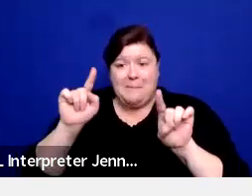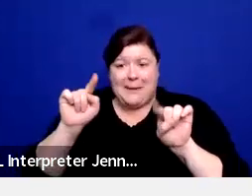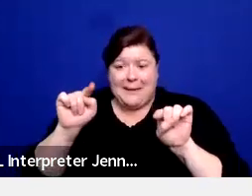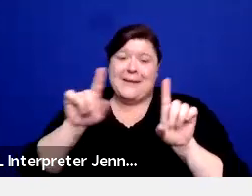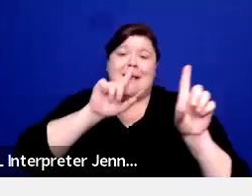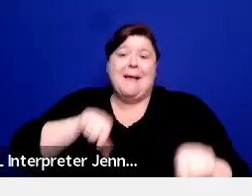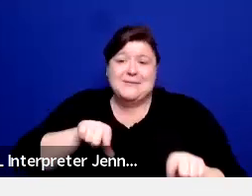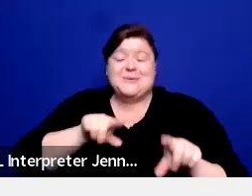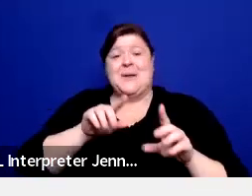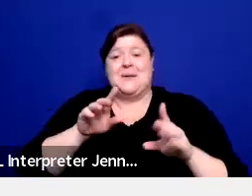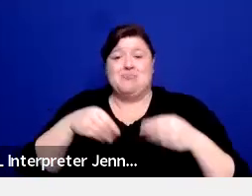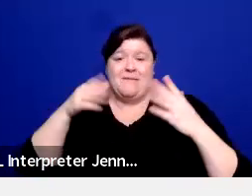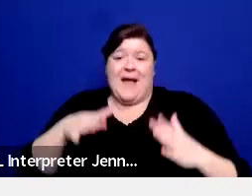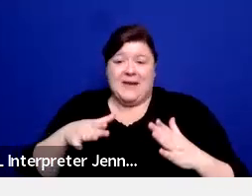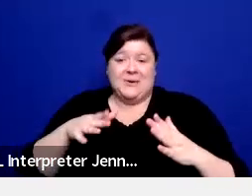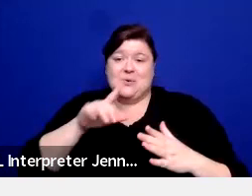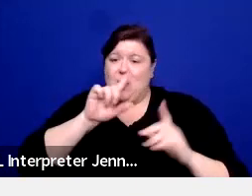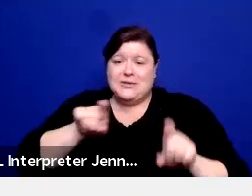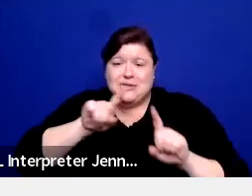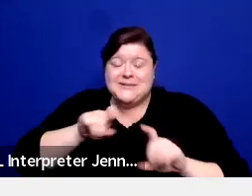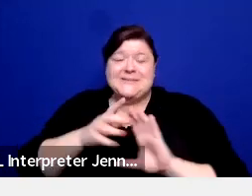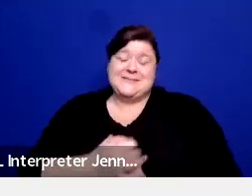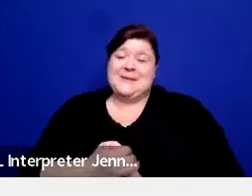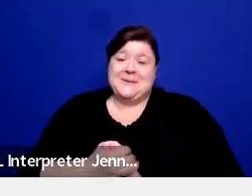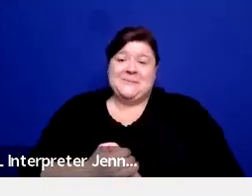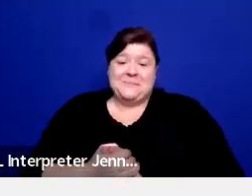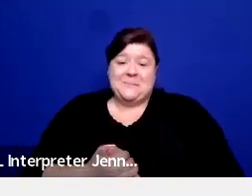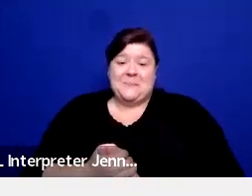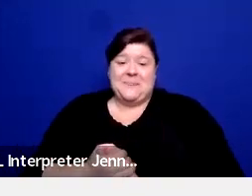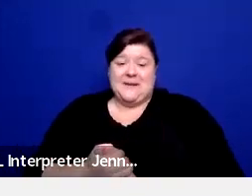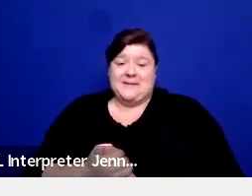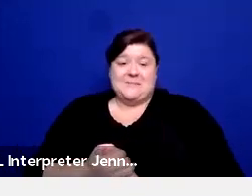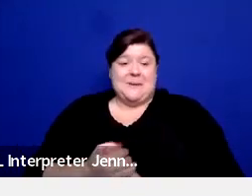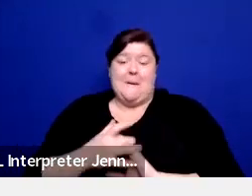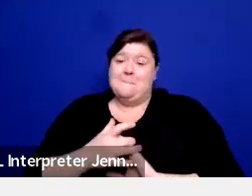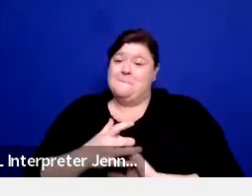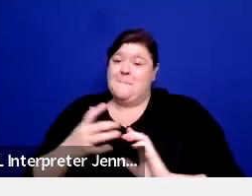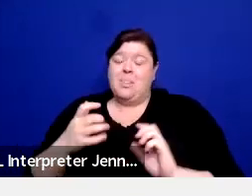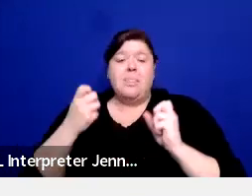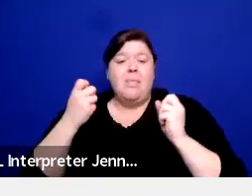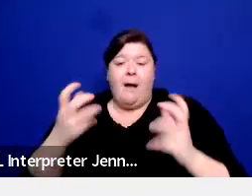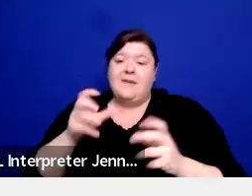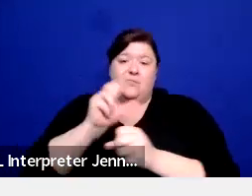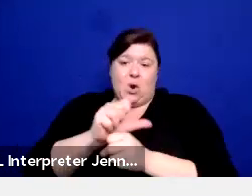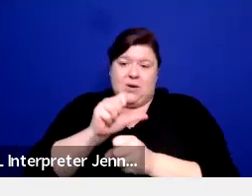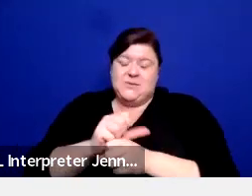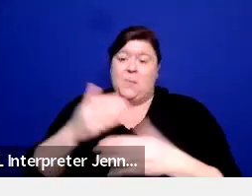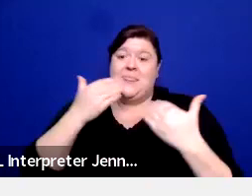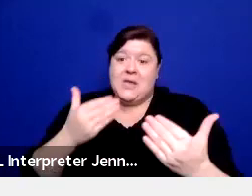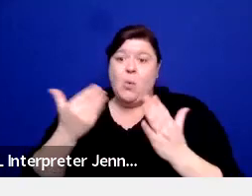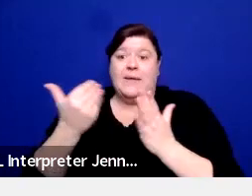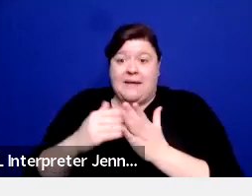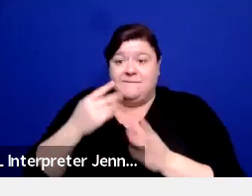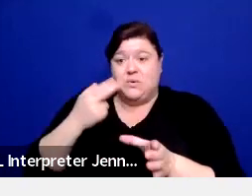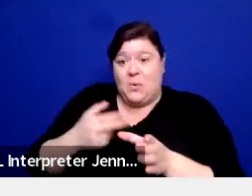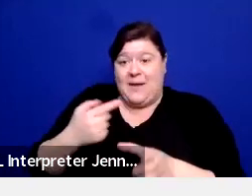lot of provider questions. We know that it has been a whole undertaking. So thanks for joining us again, and we'll hopefully have you again